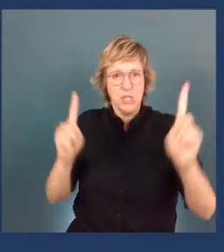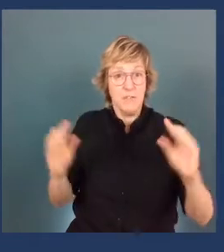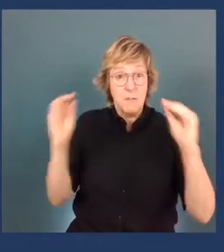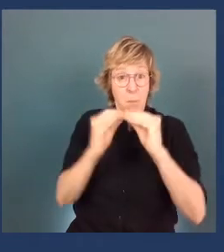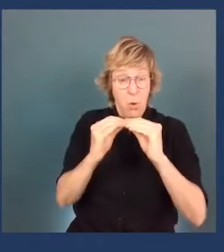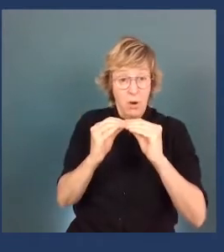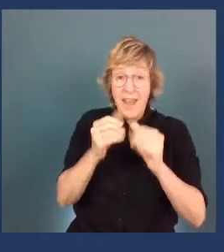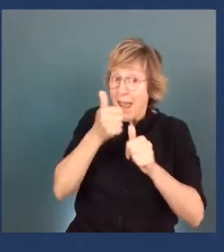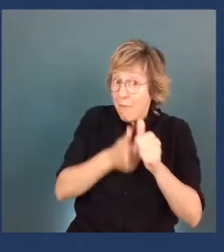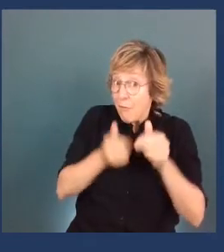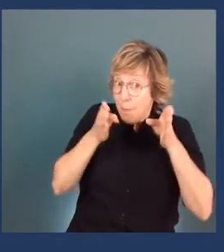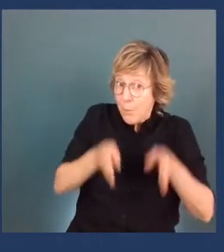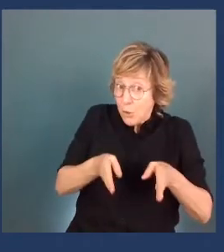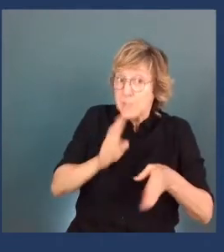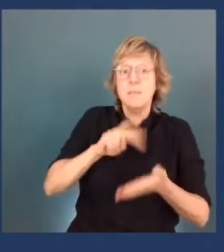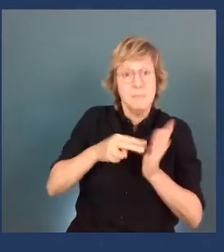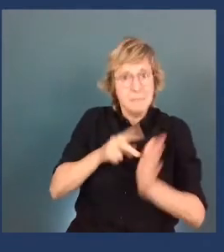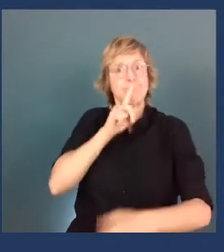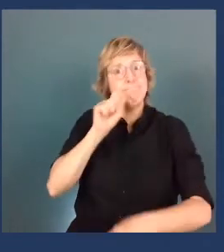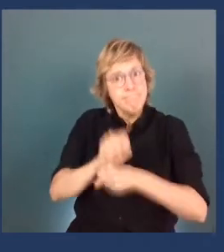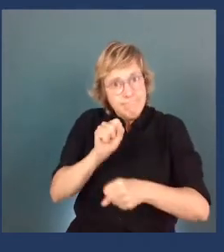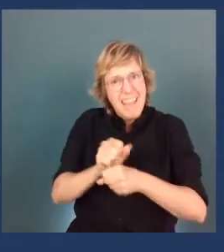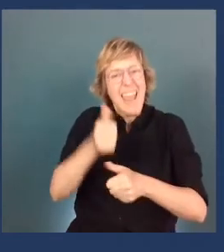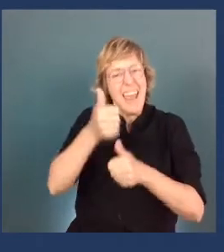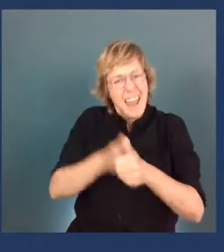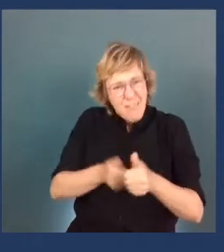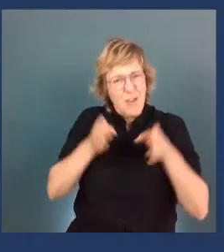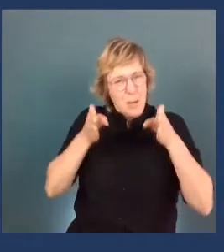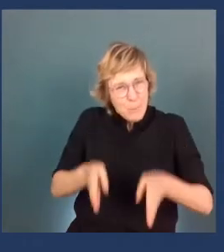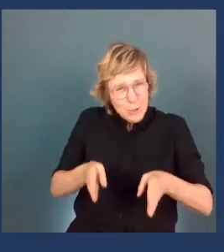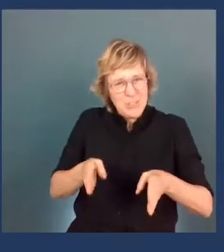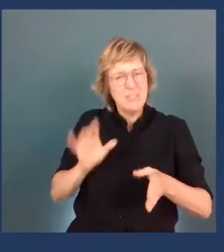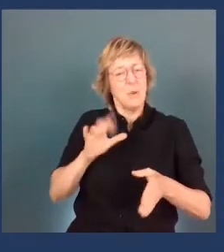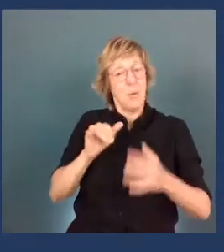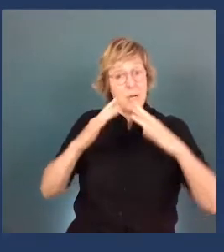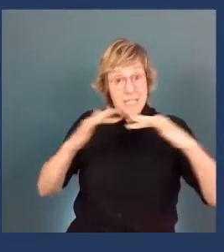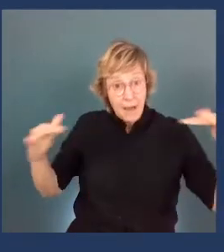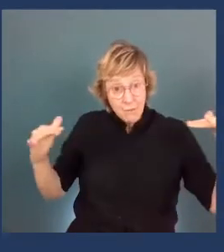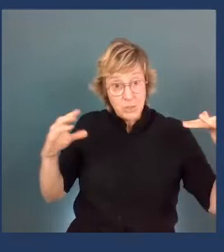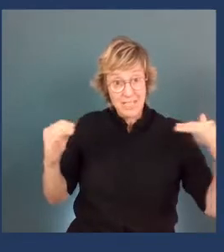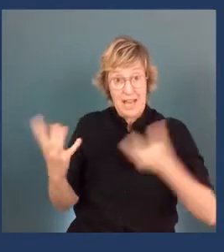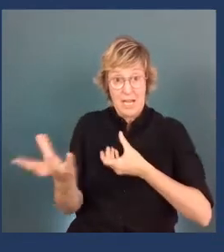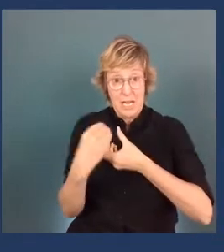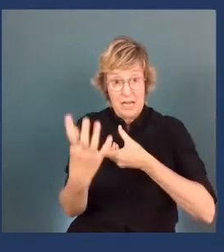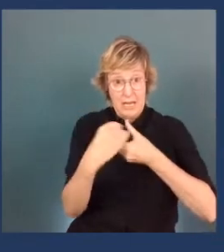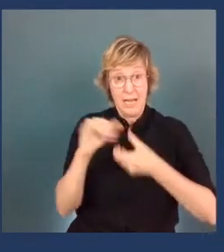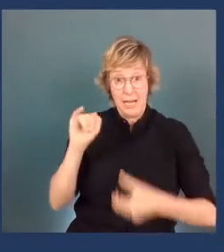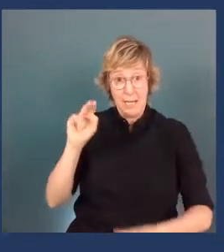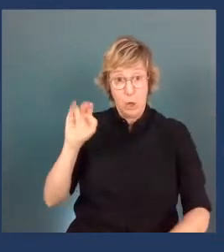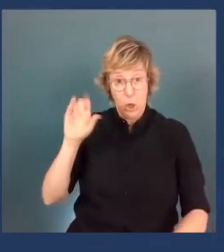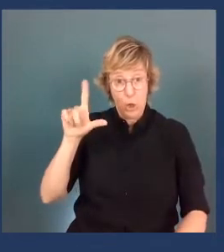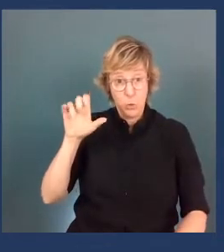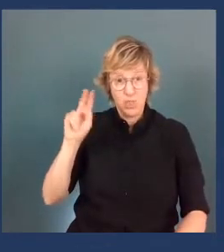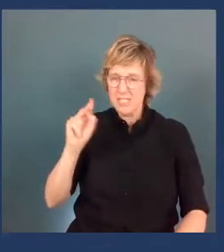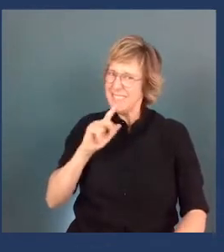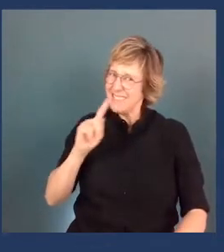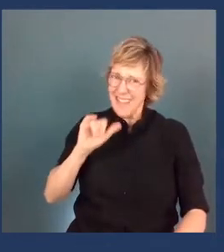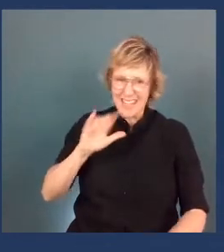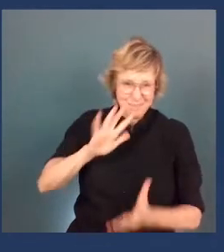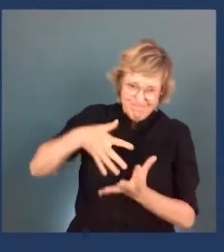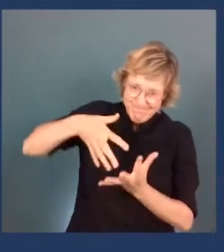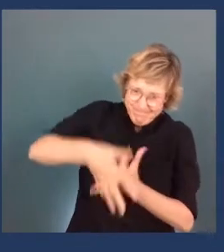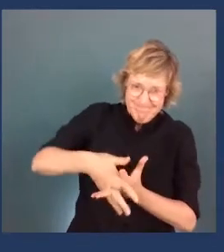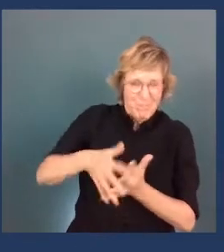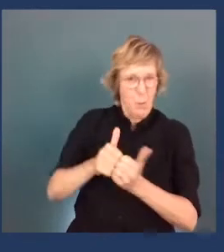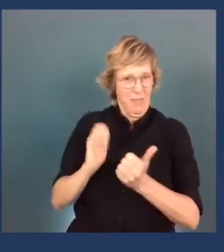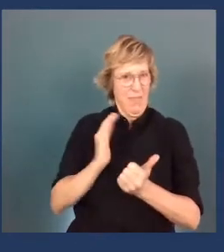person. So actually diversity and inclusion is just inherent. It's baked into the core of our mission. But they're